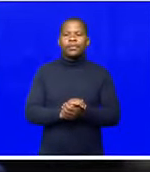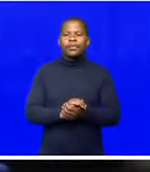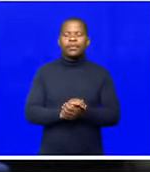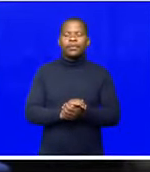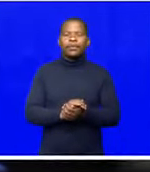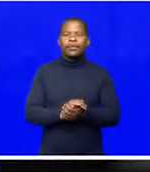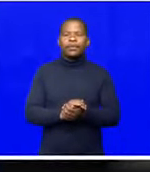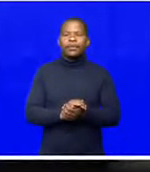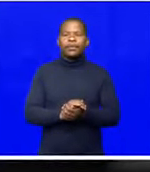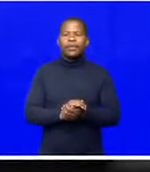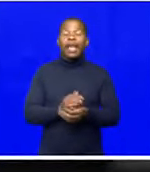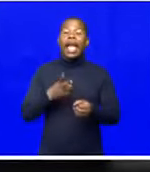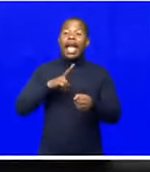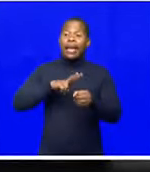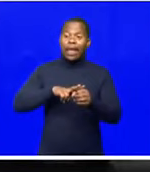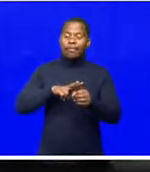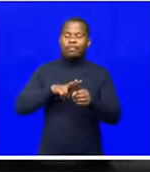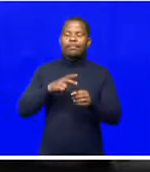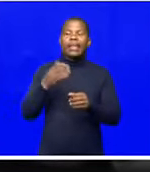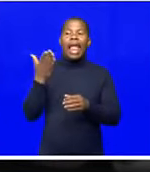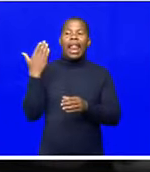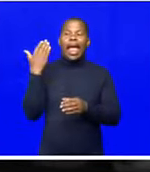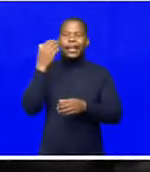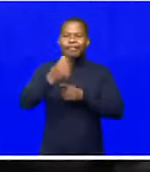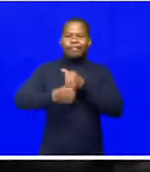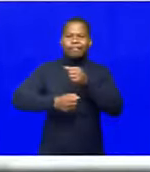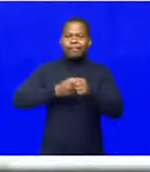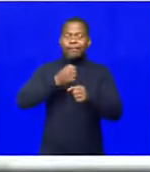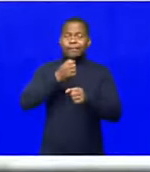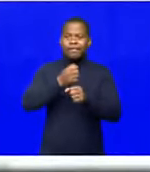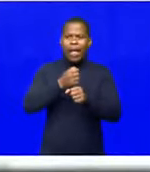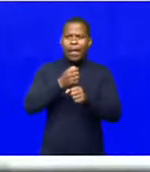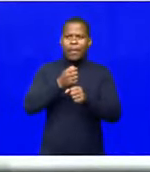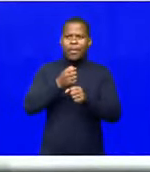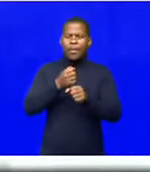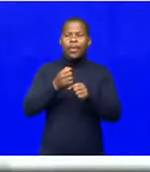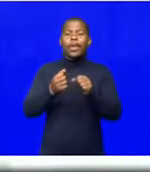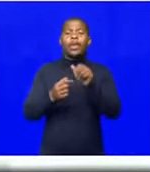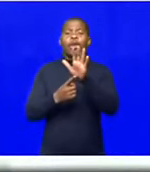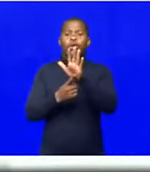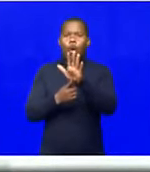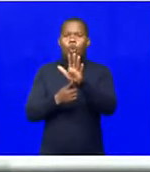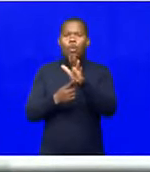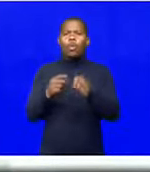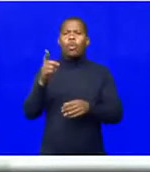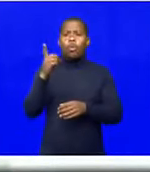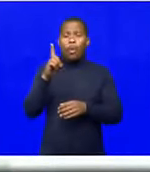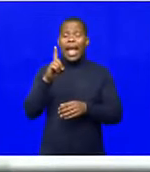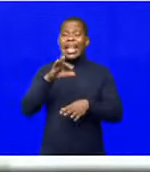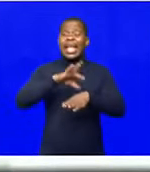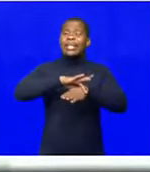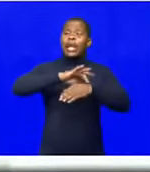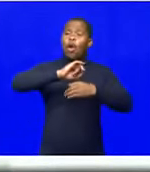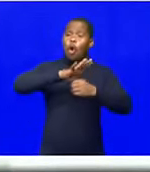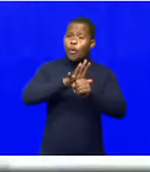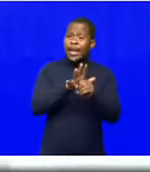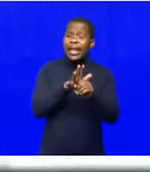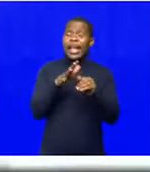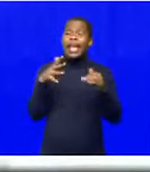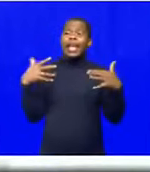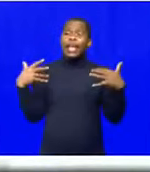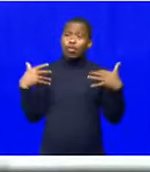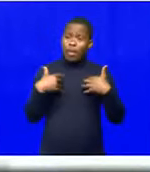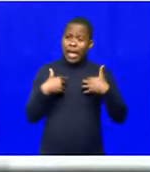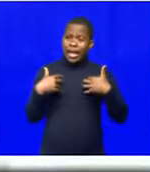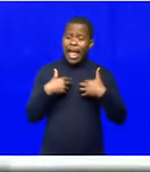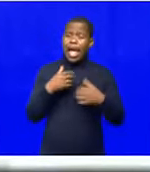just as last year, is attributed to COVID-19 pandemic, which